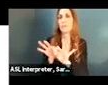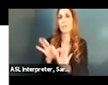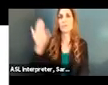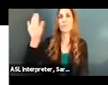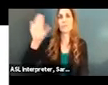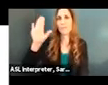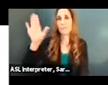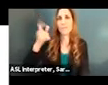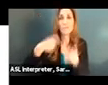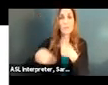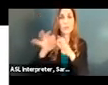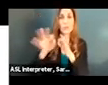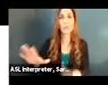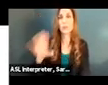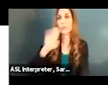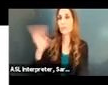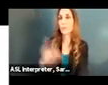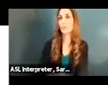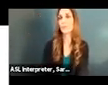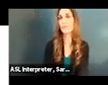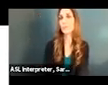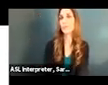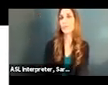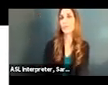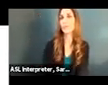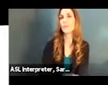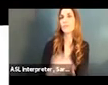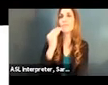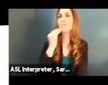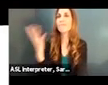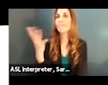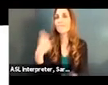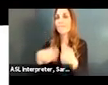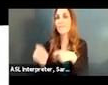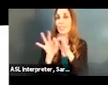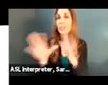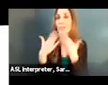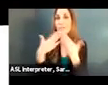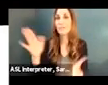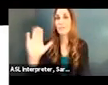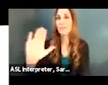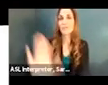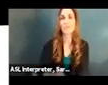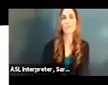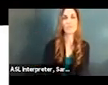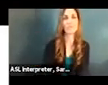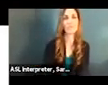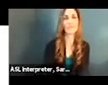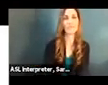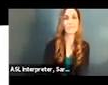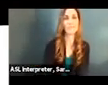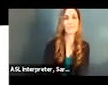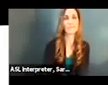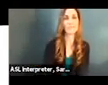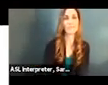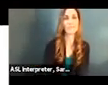is Charity Johnson. I am going to switch with Sarah at this time. Okay, great. Thank you, Charity. Tom,